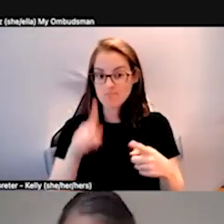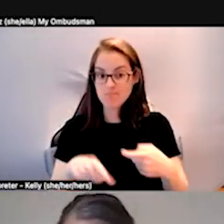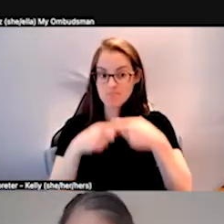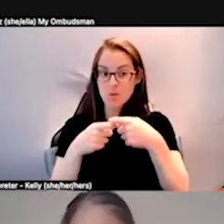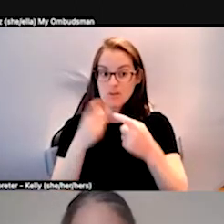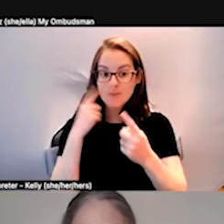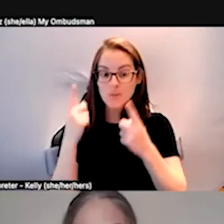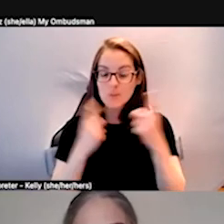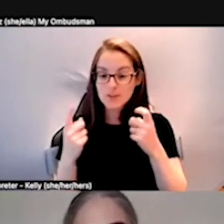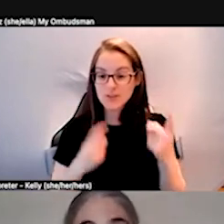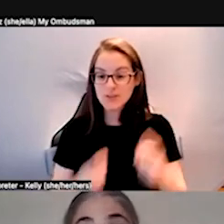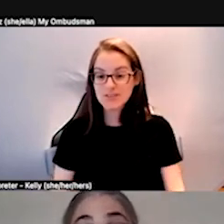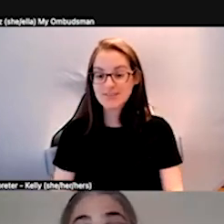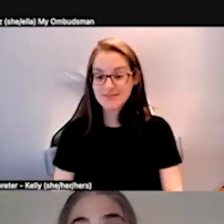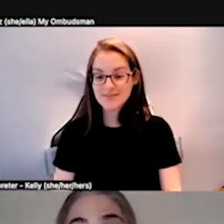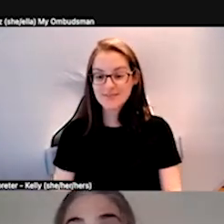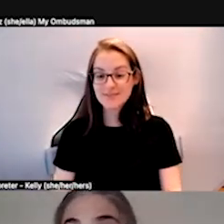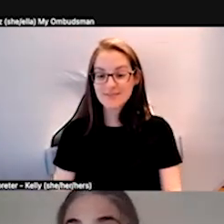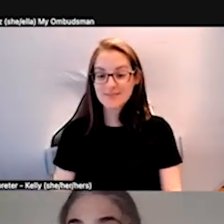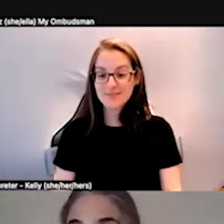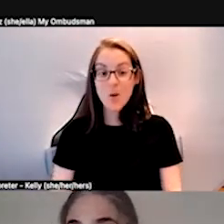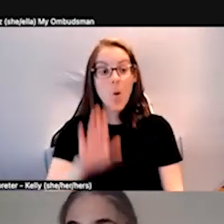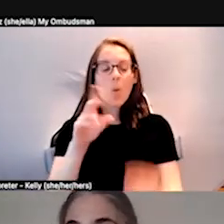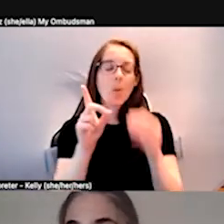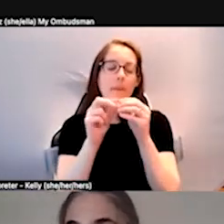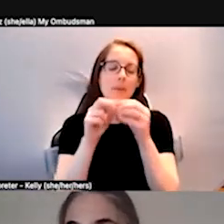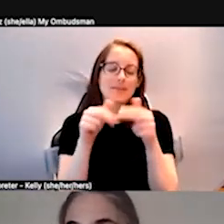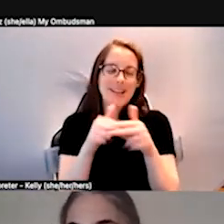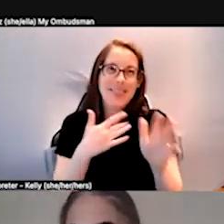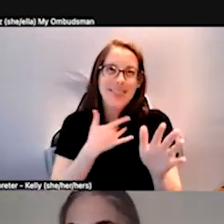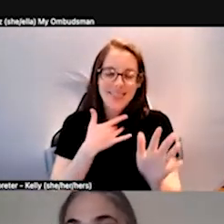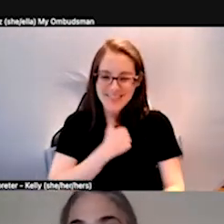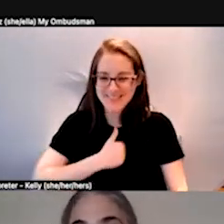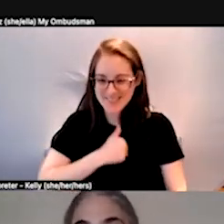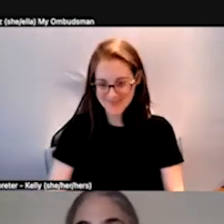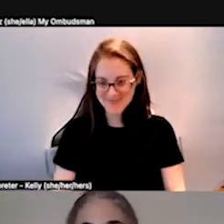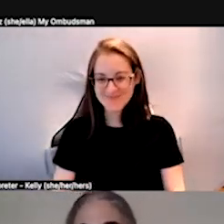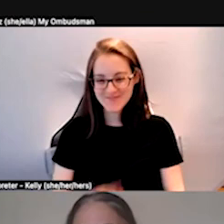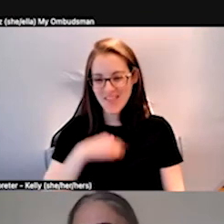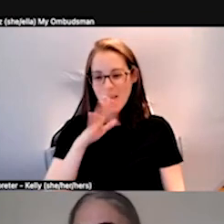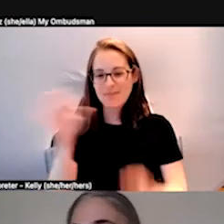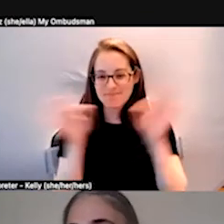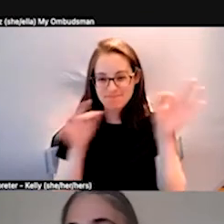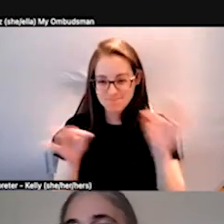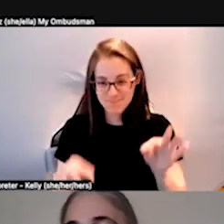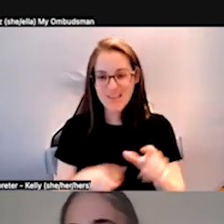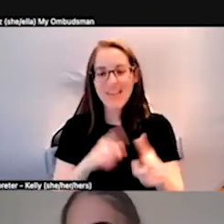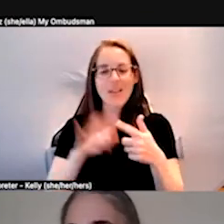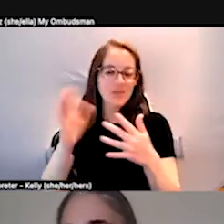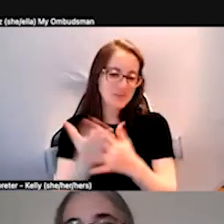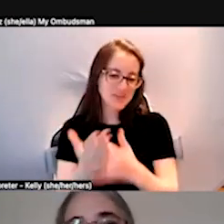for any questions that folks have. Oh, excuse me, I have one more slide regarding Massachusetts. So I will cover that, and then we will go on